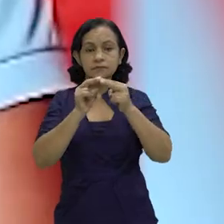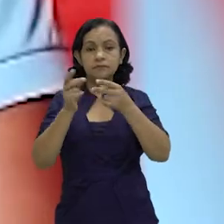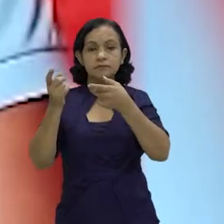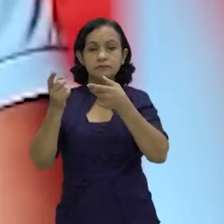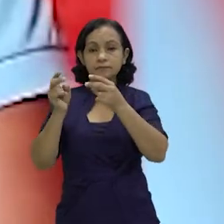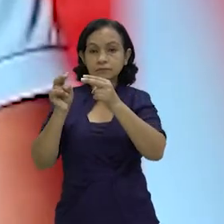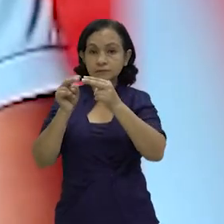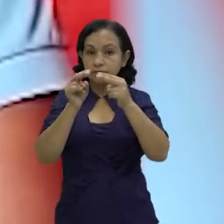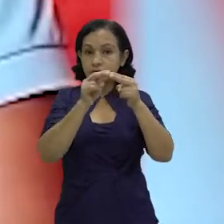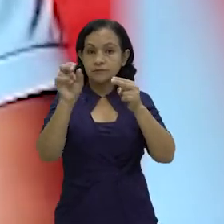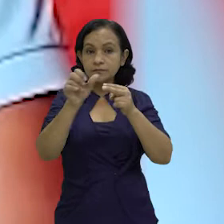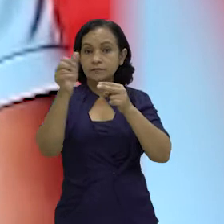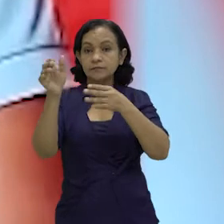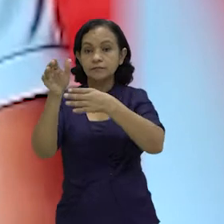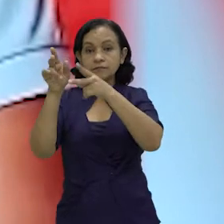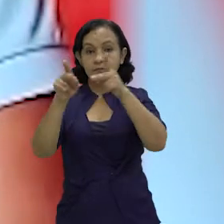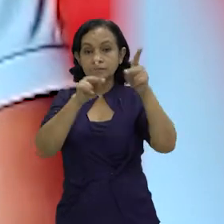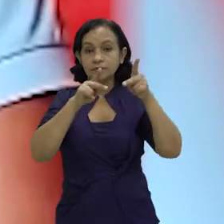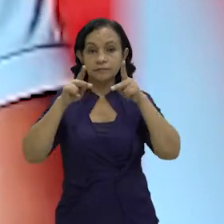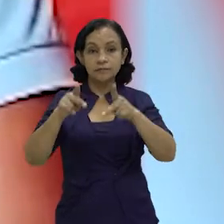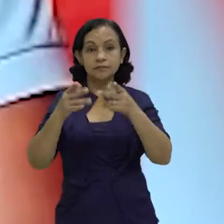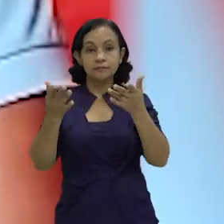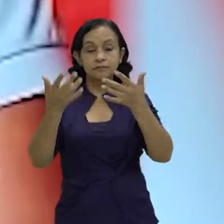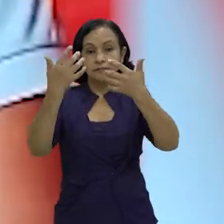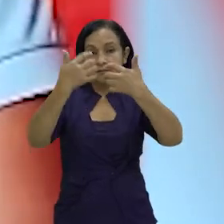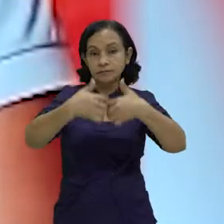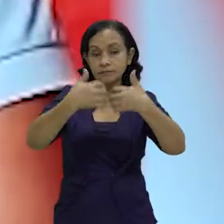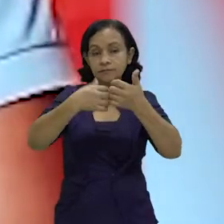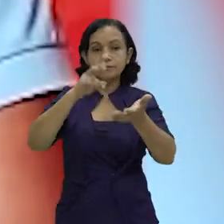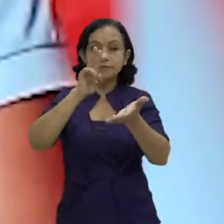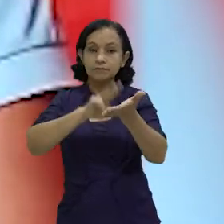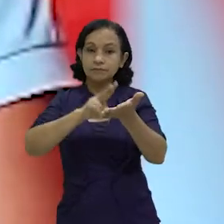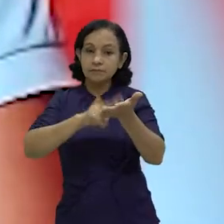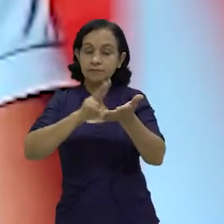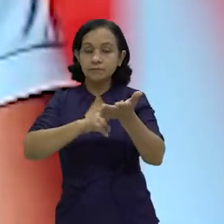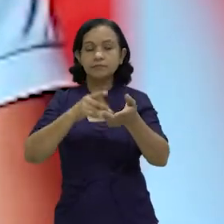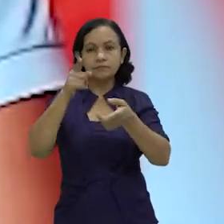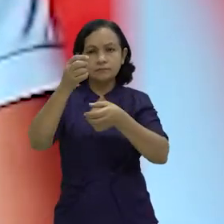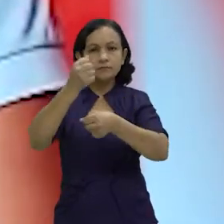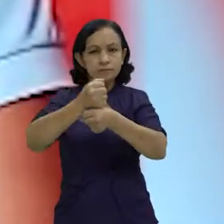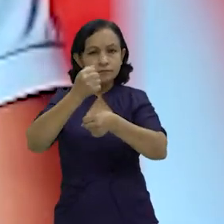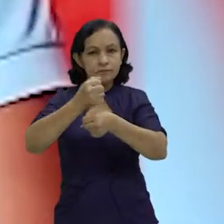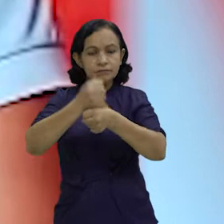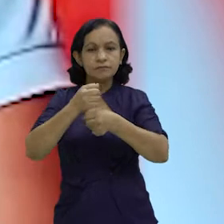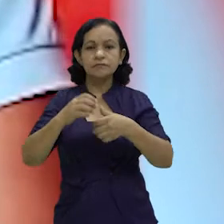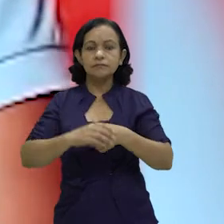coordination with other actors that have to have to have worked with our territory